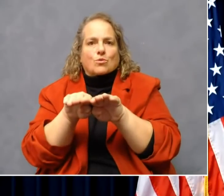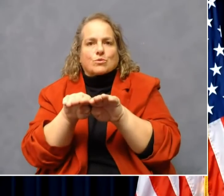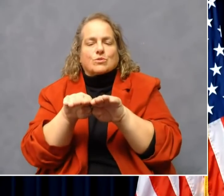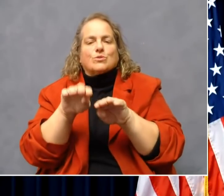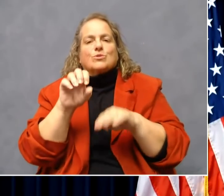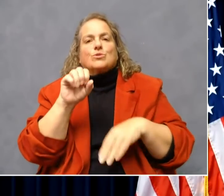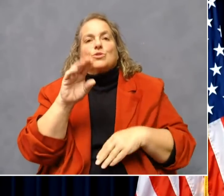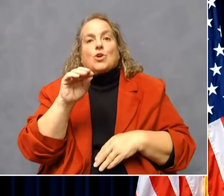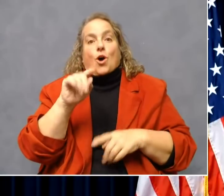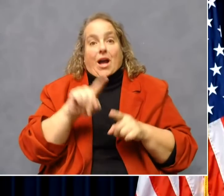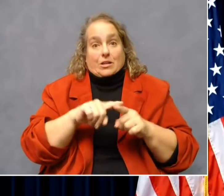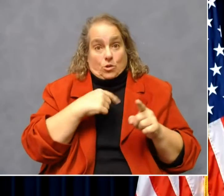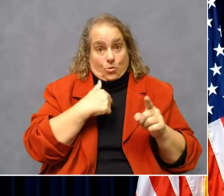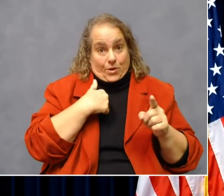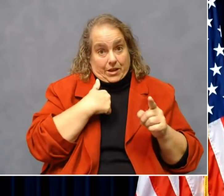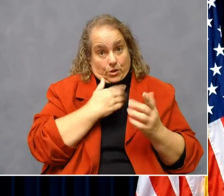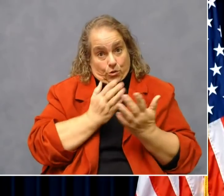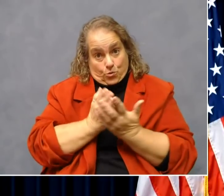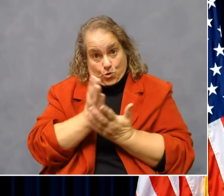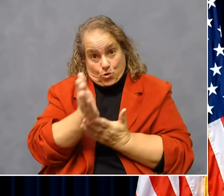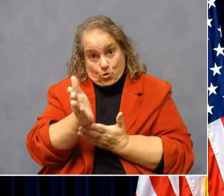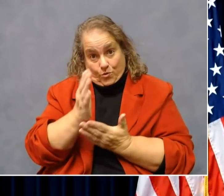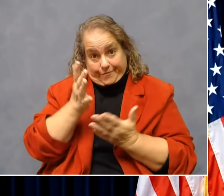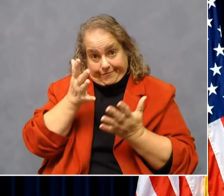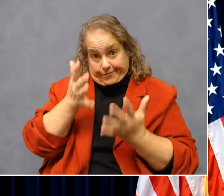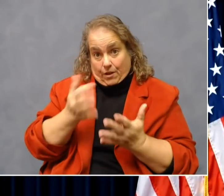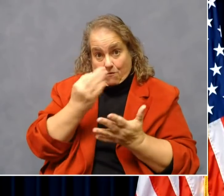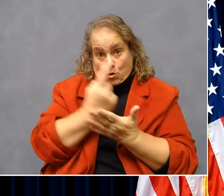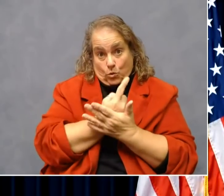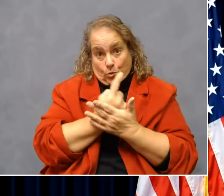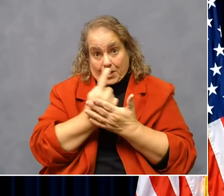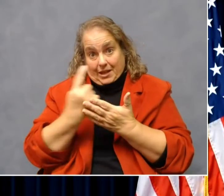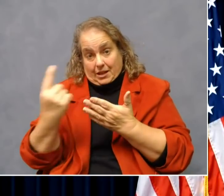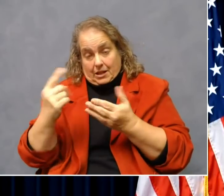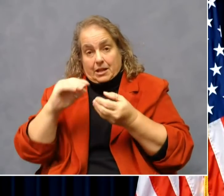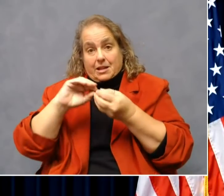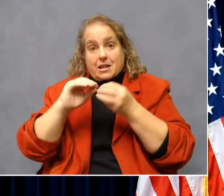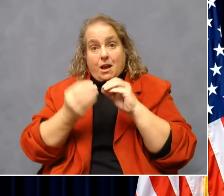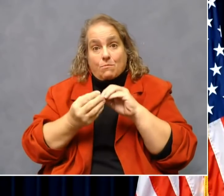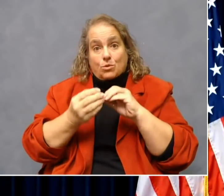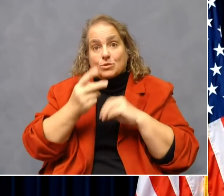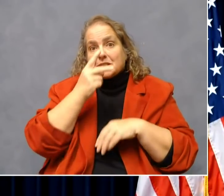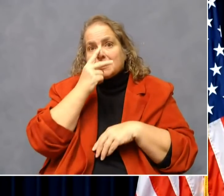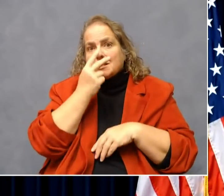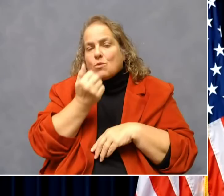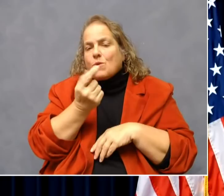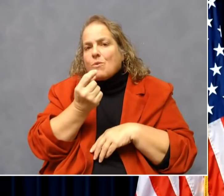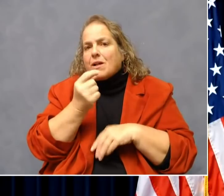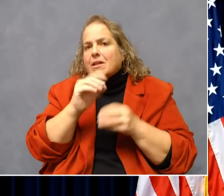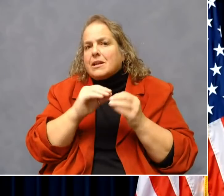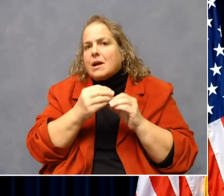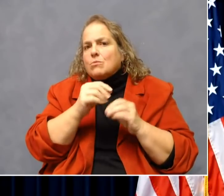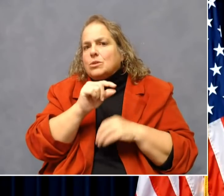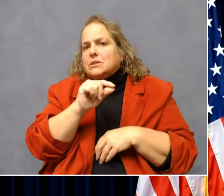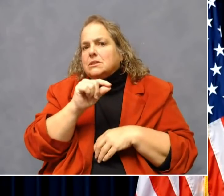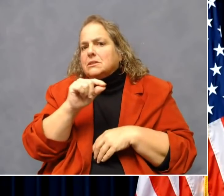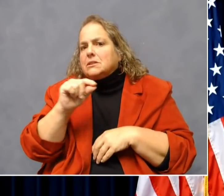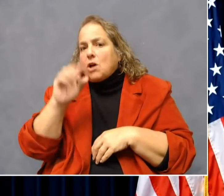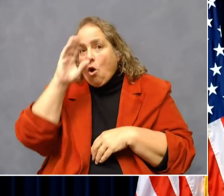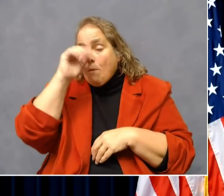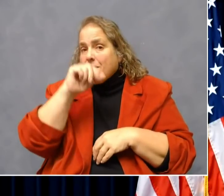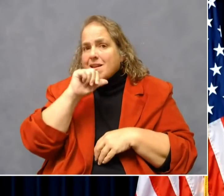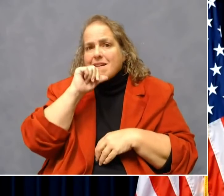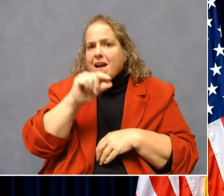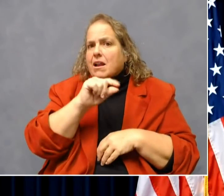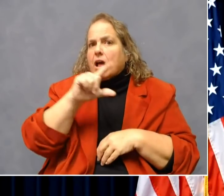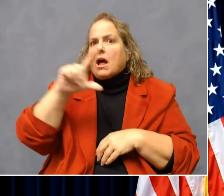through the rest of the week what the numbers are. My hope, of course, is that they